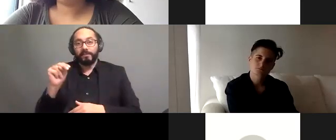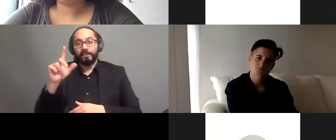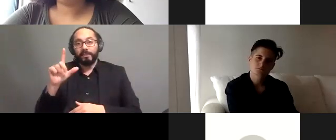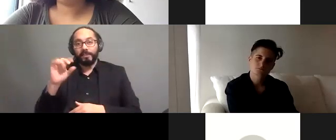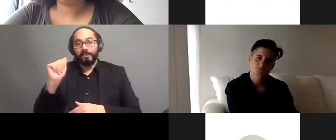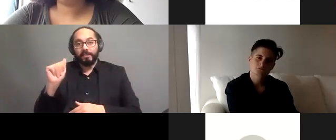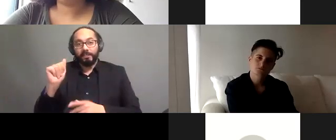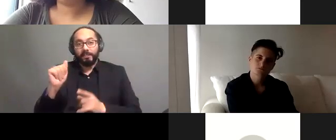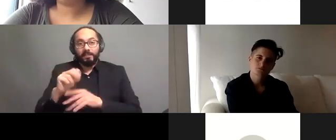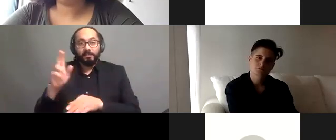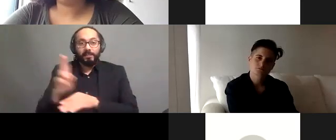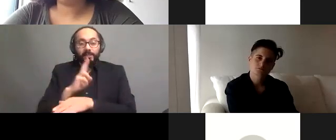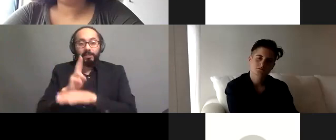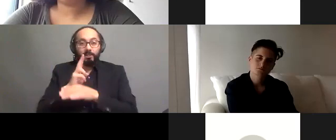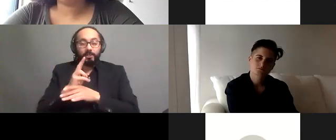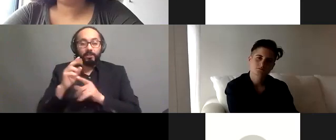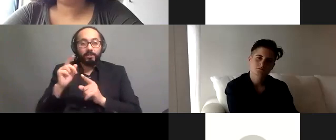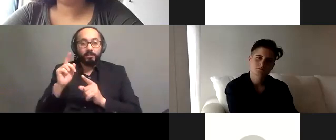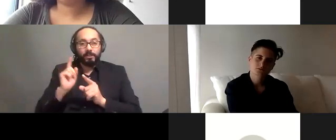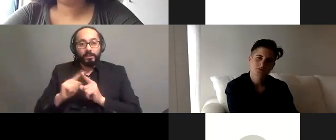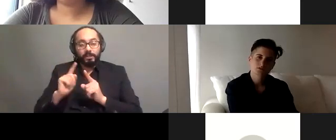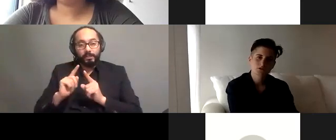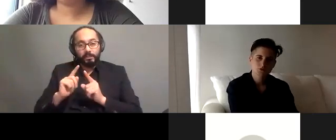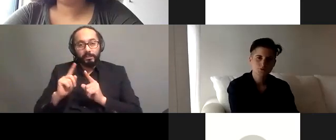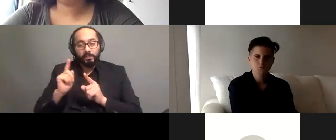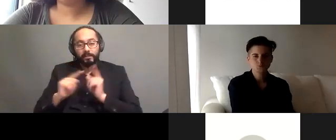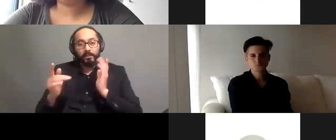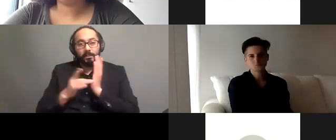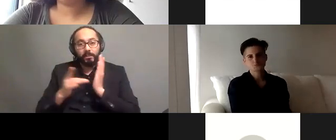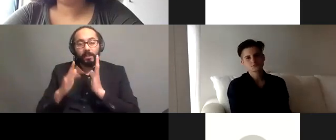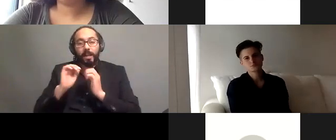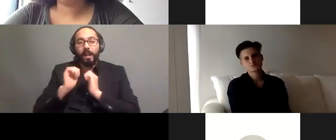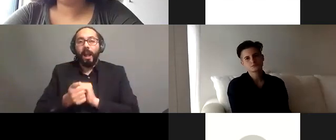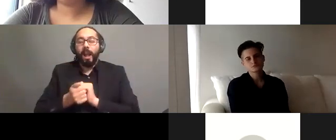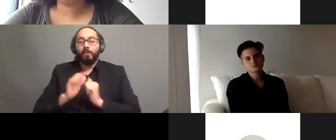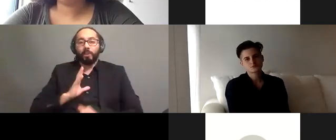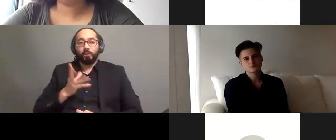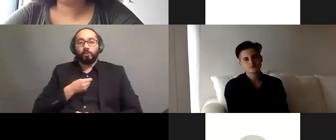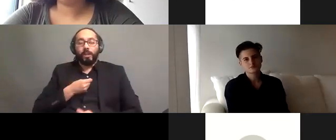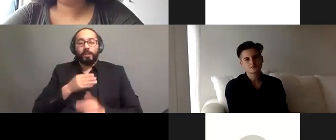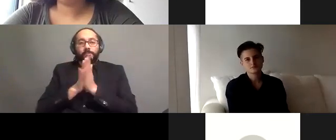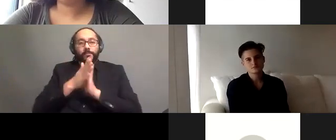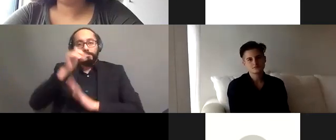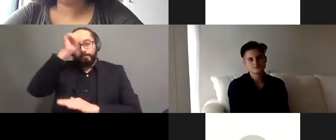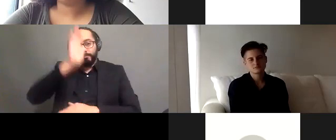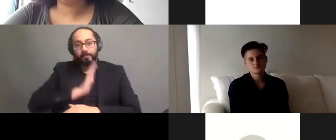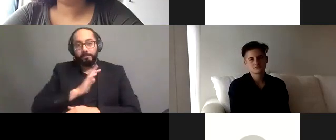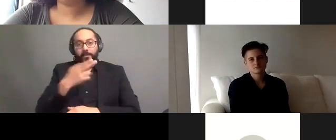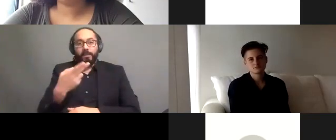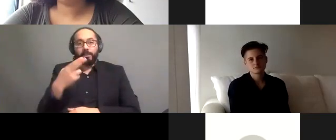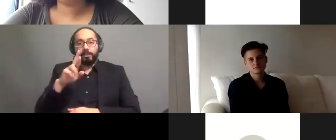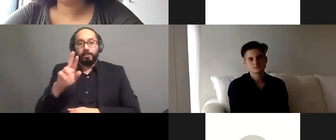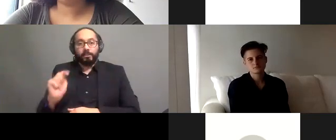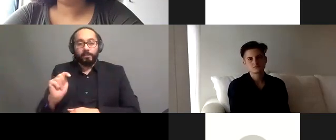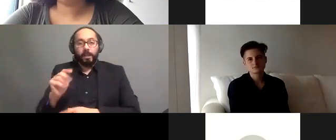uses casting techniques to focus on a trans masculine experience of HRT, hormone